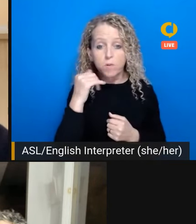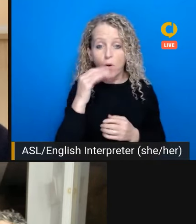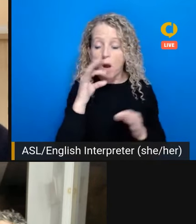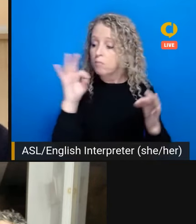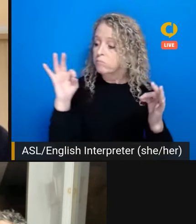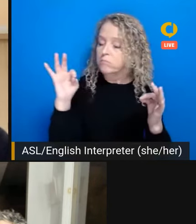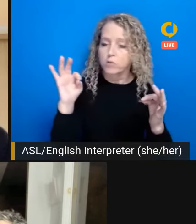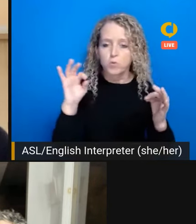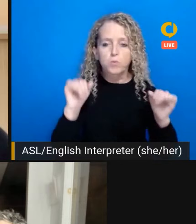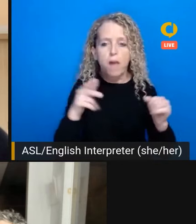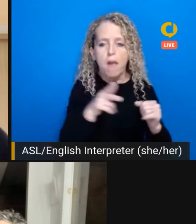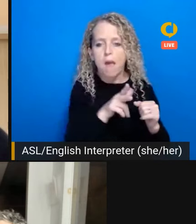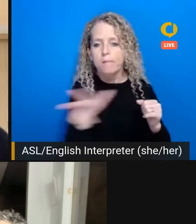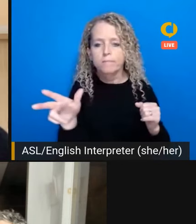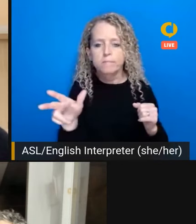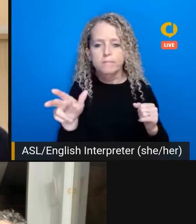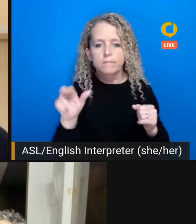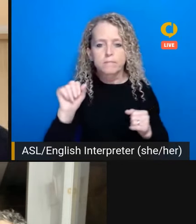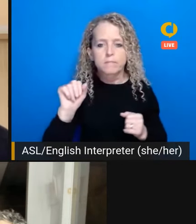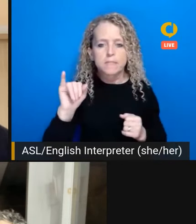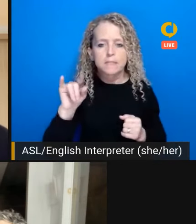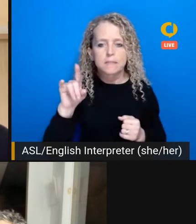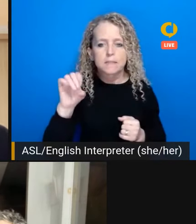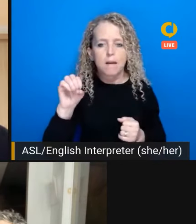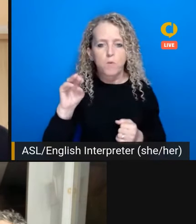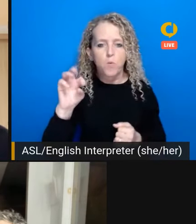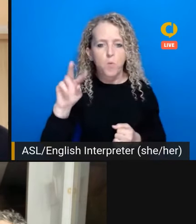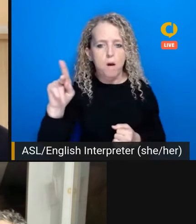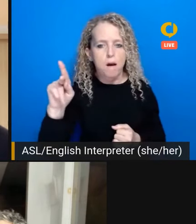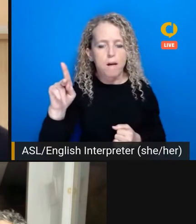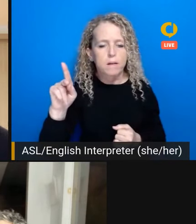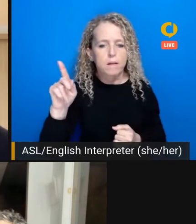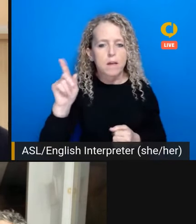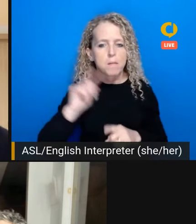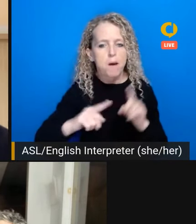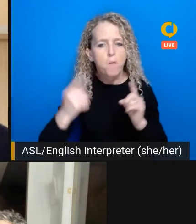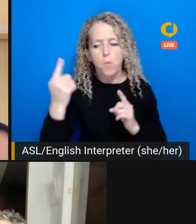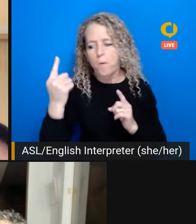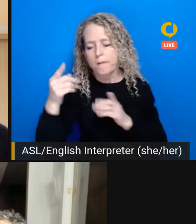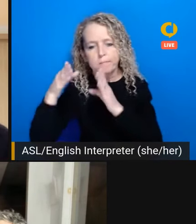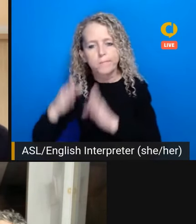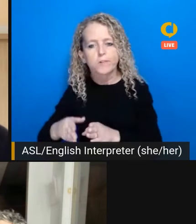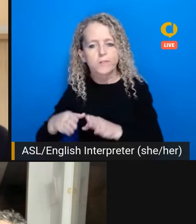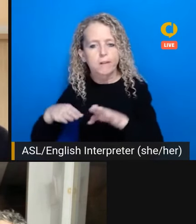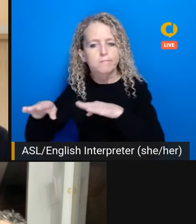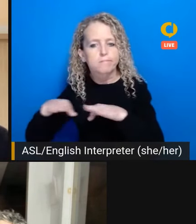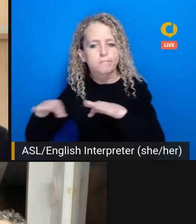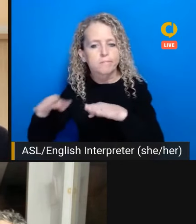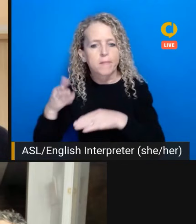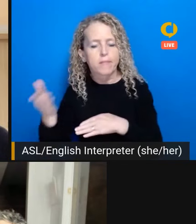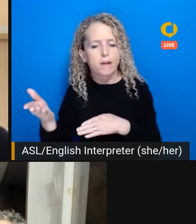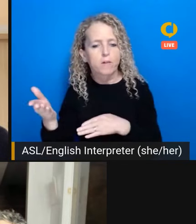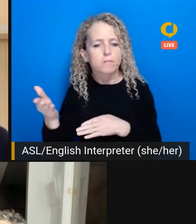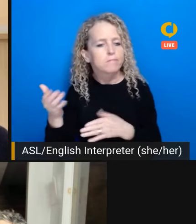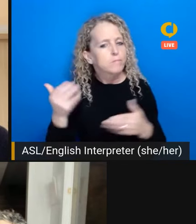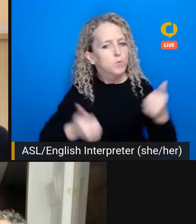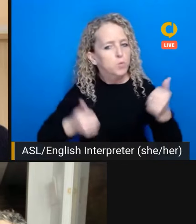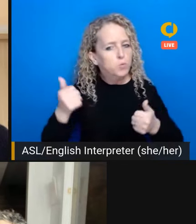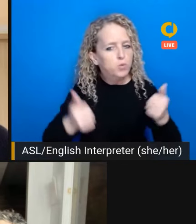to the sidewalk, but unfortunately there is one person going by. Which one are you going to